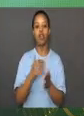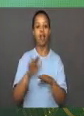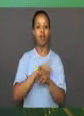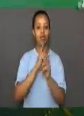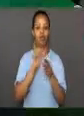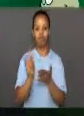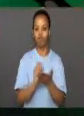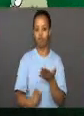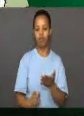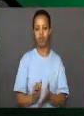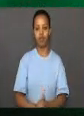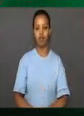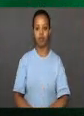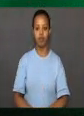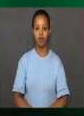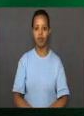paper.